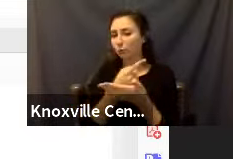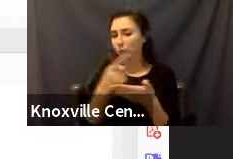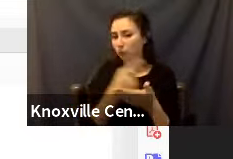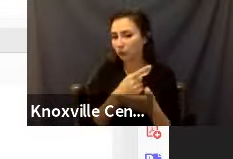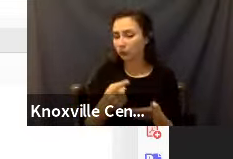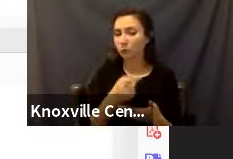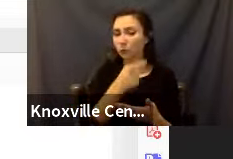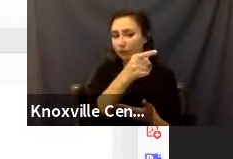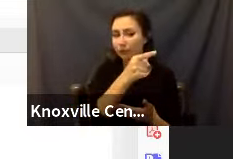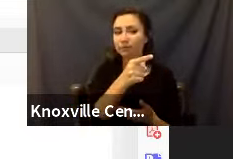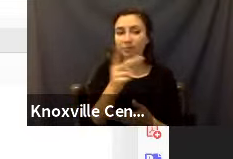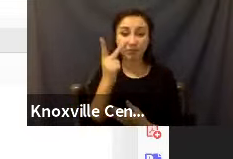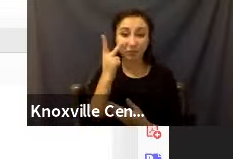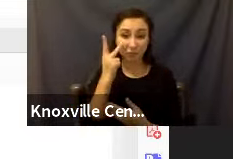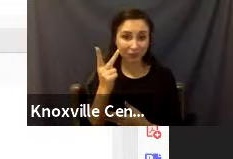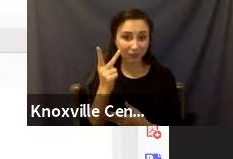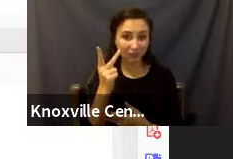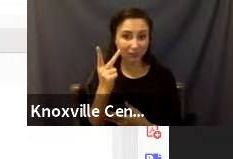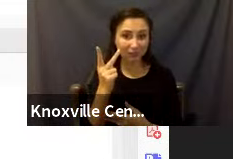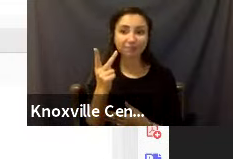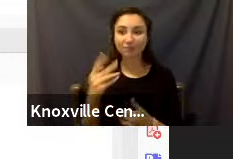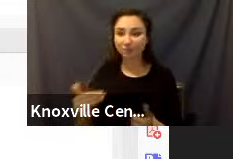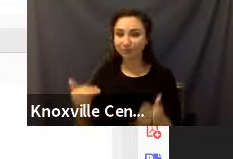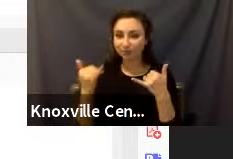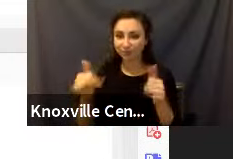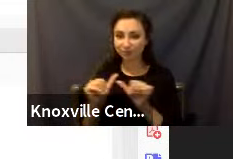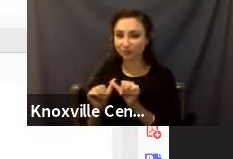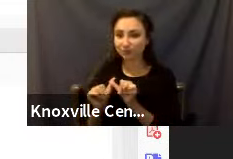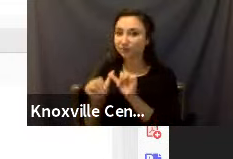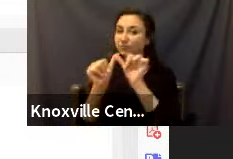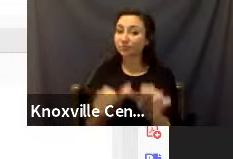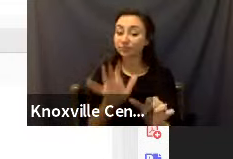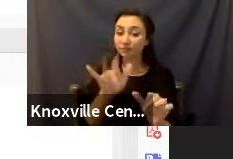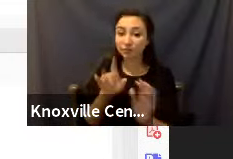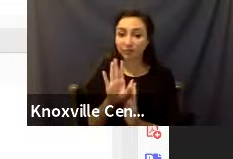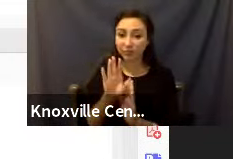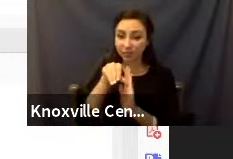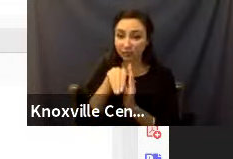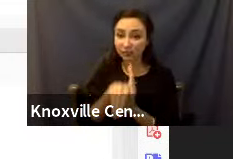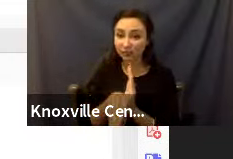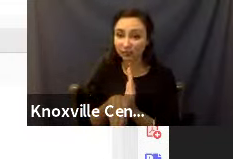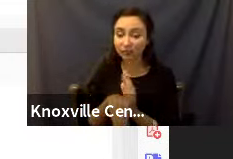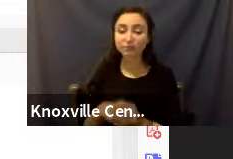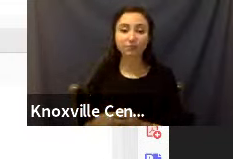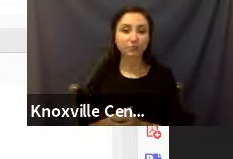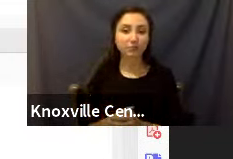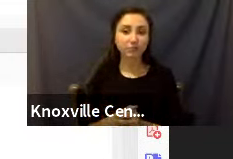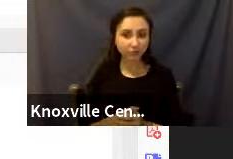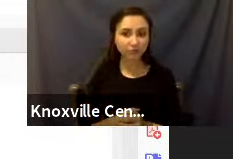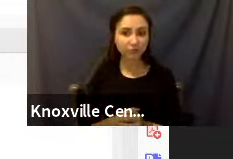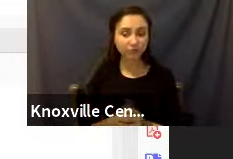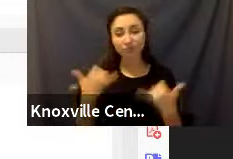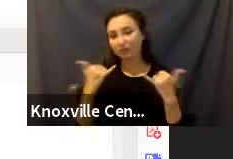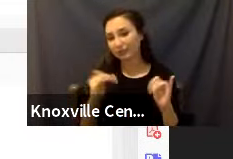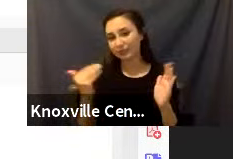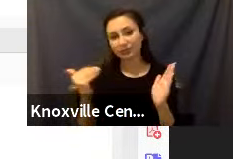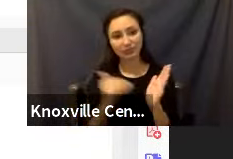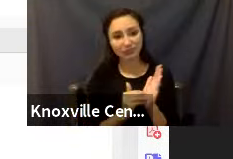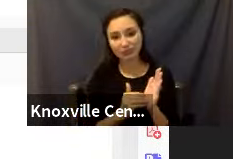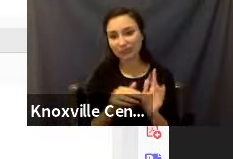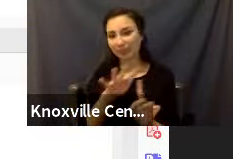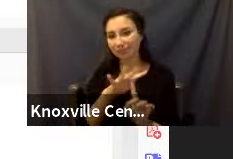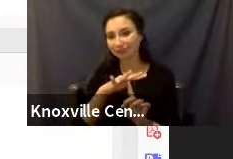we see how now consistent that decline is. We still, again, context,